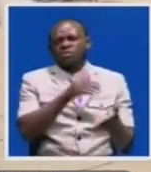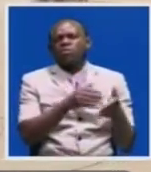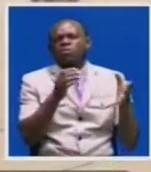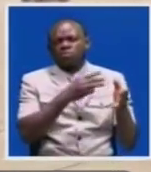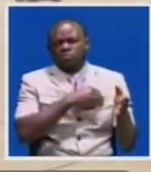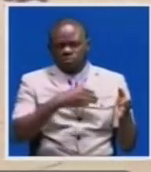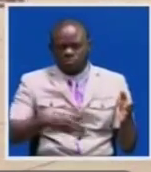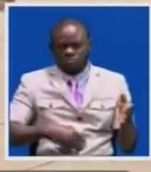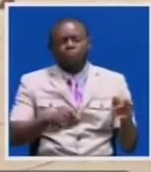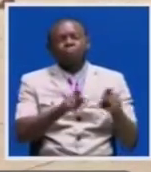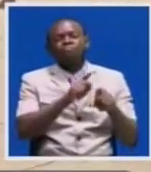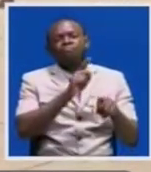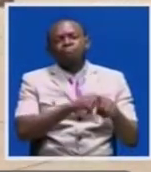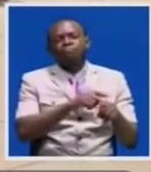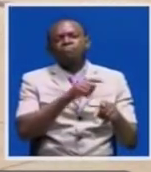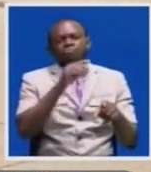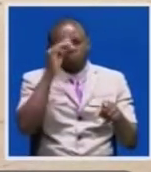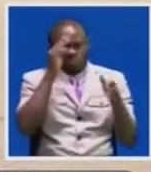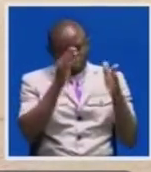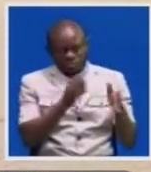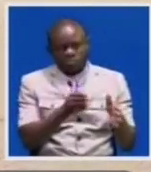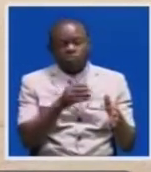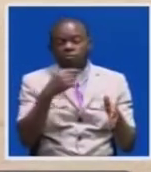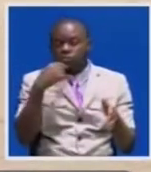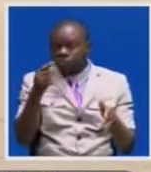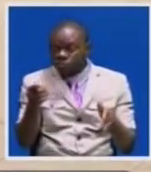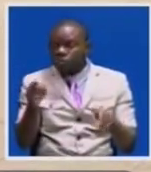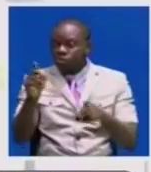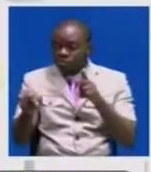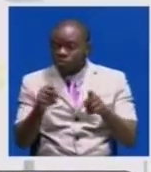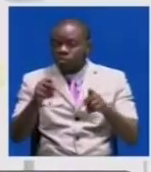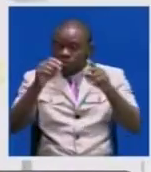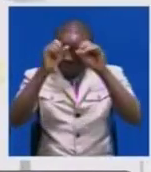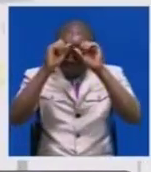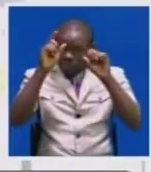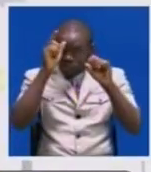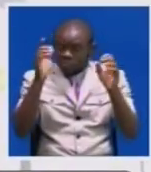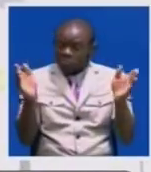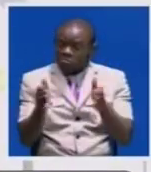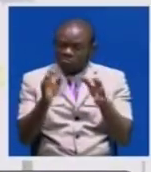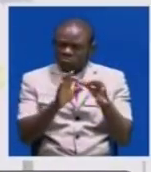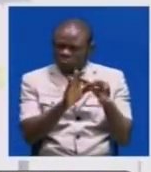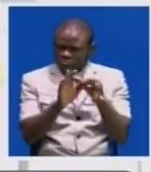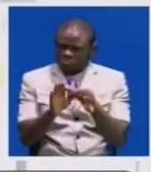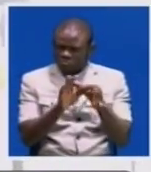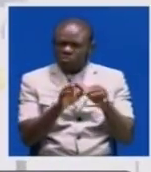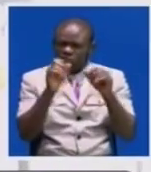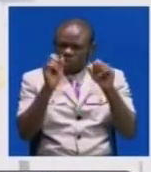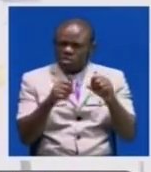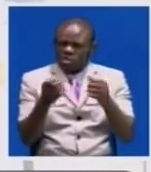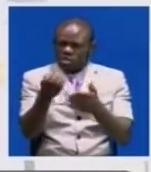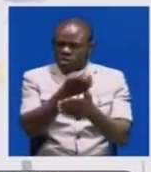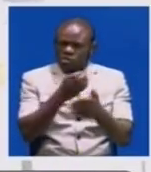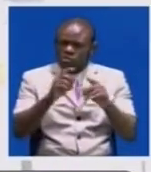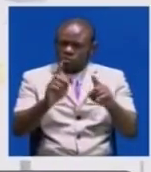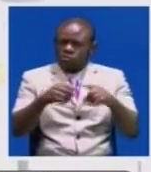call to remain united as the country makes strides in attaining economic freedom. This is the spirit in which the President of the Republic of Zambia,